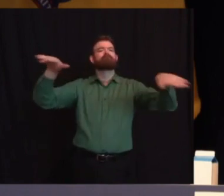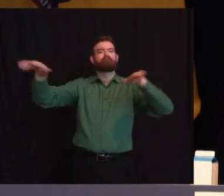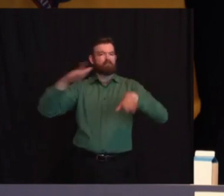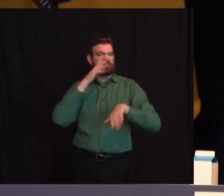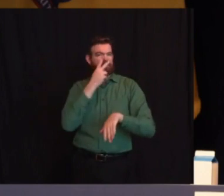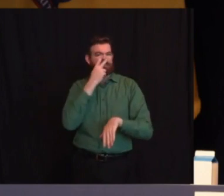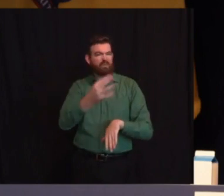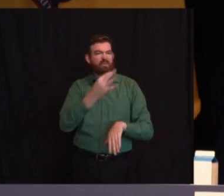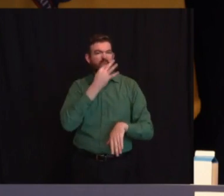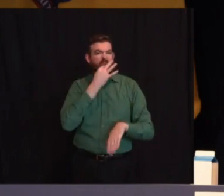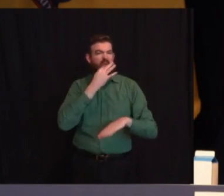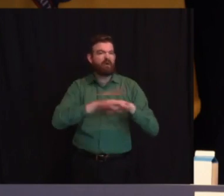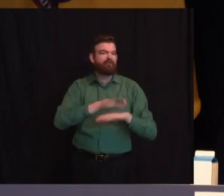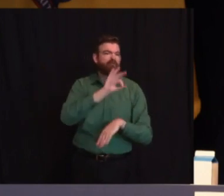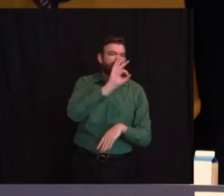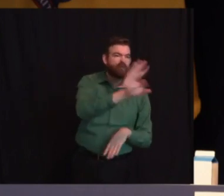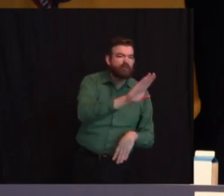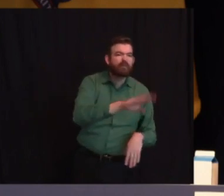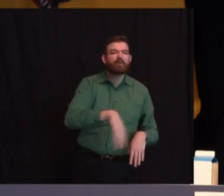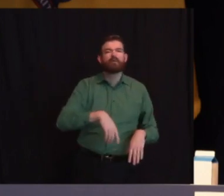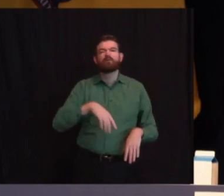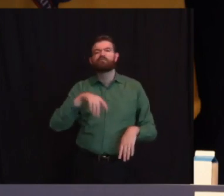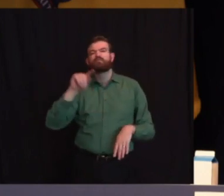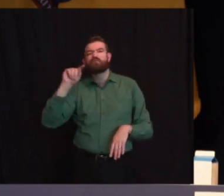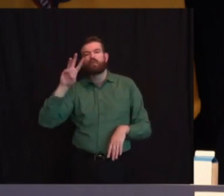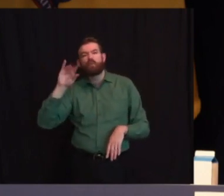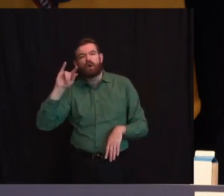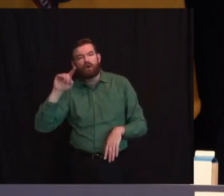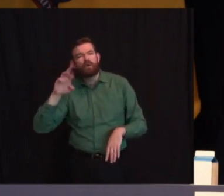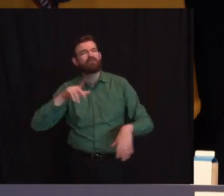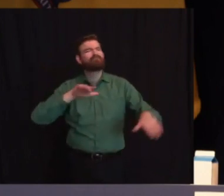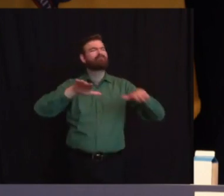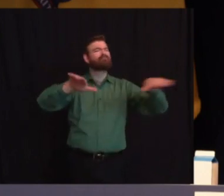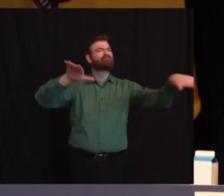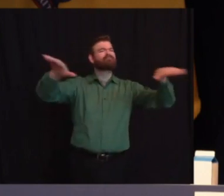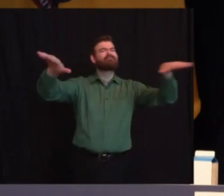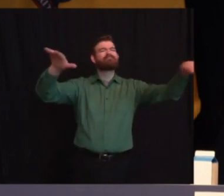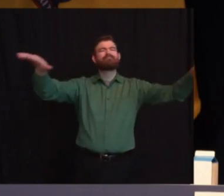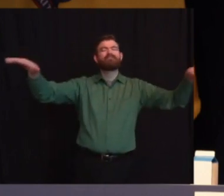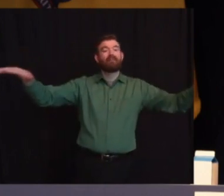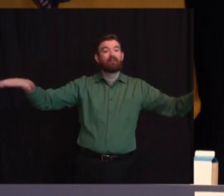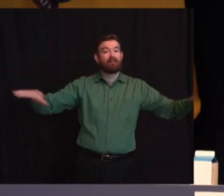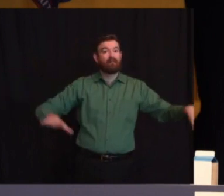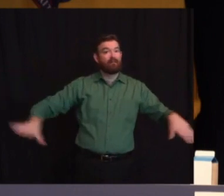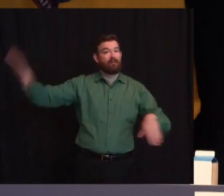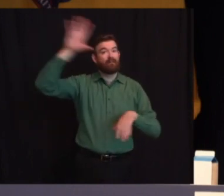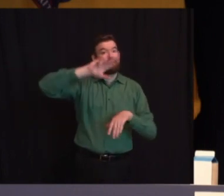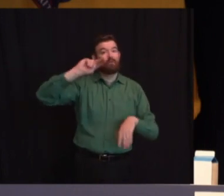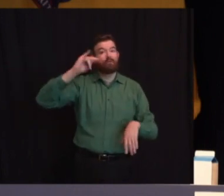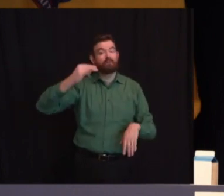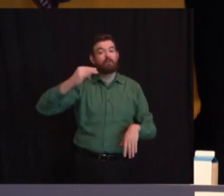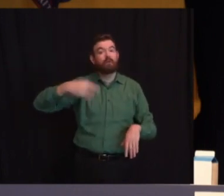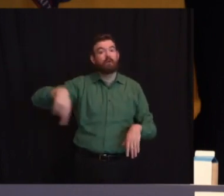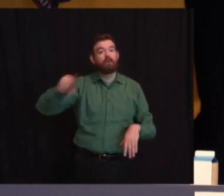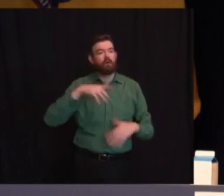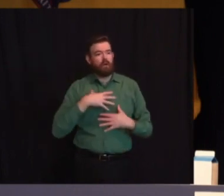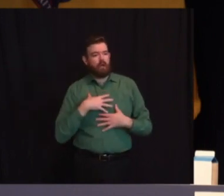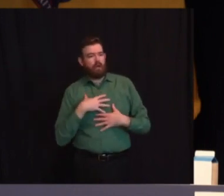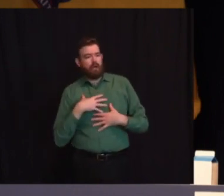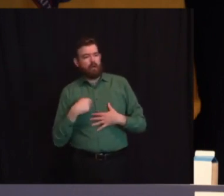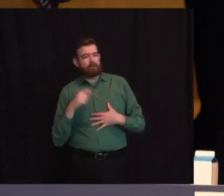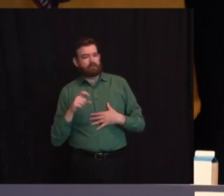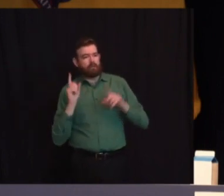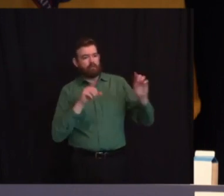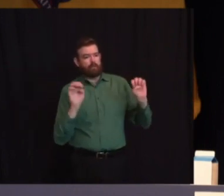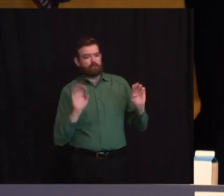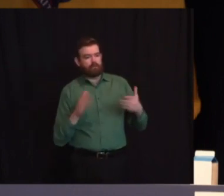next week. It will be telling New Jersey residents not to risk their health by delaying emergency